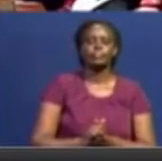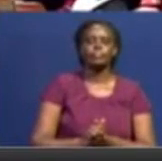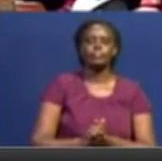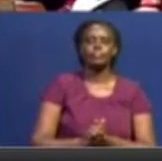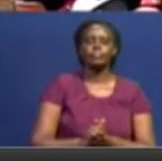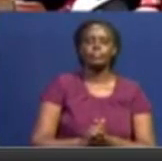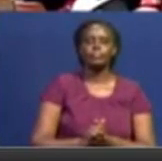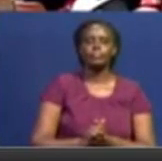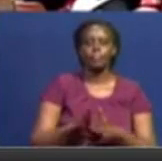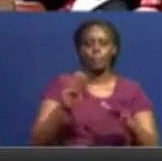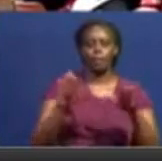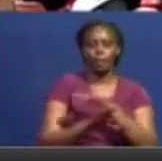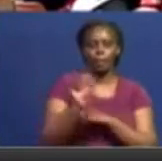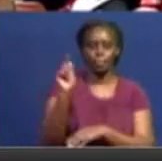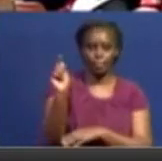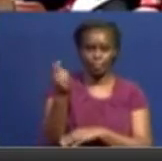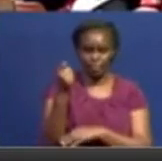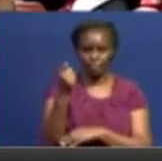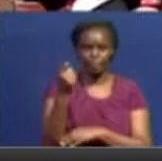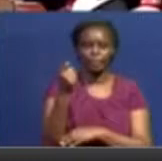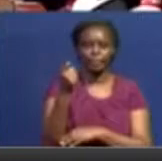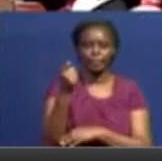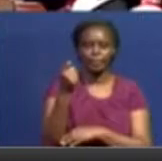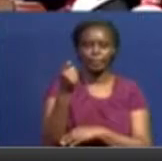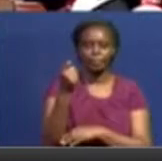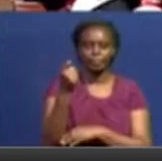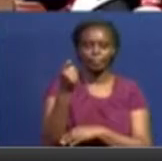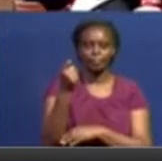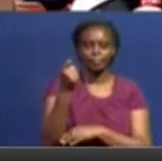Is now Deputy President-elect.